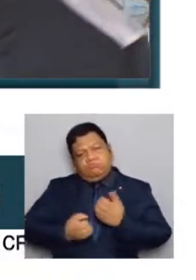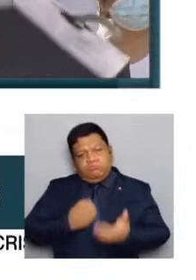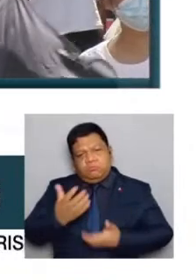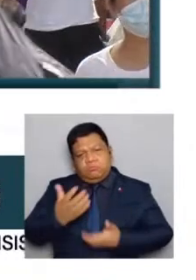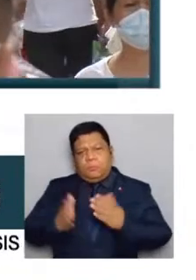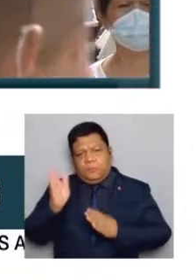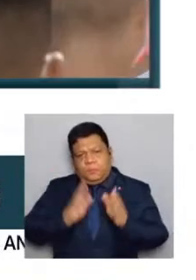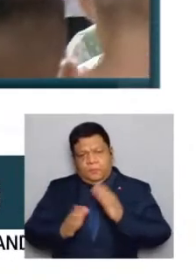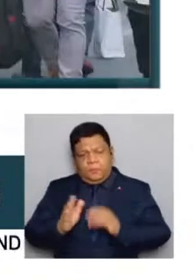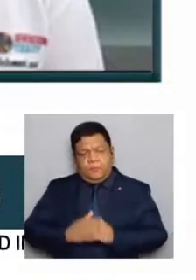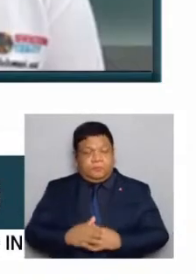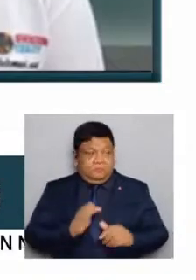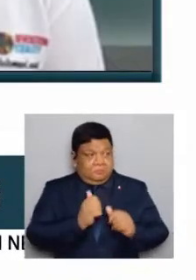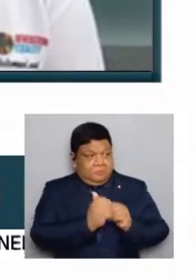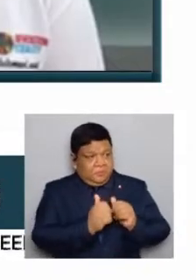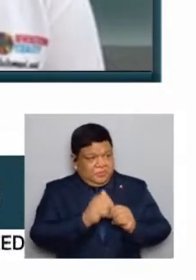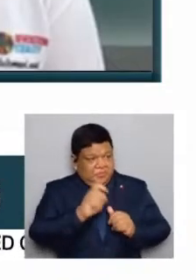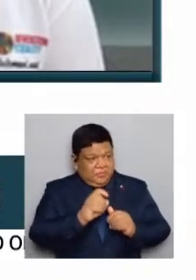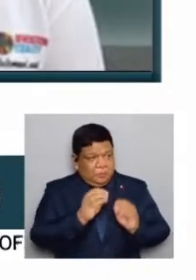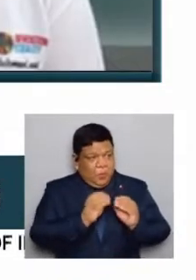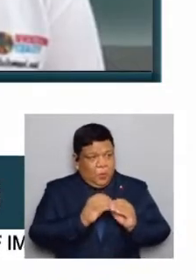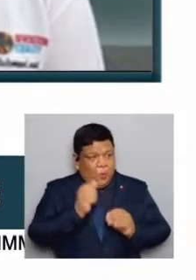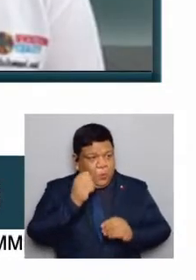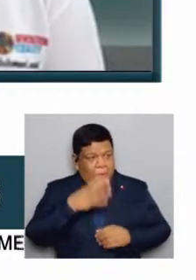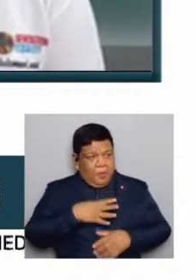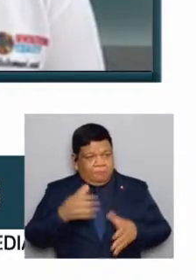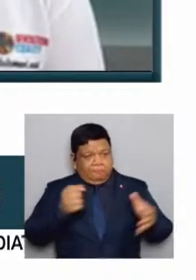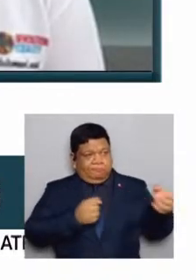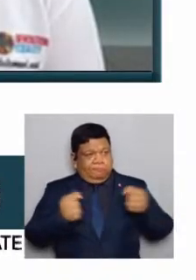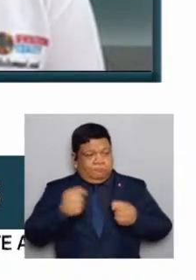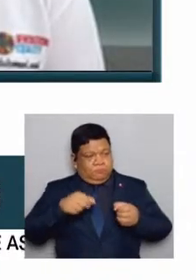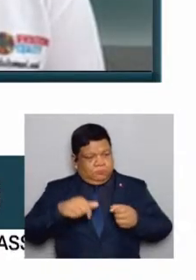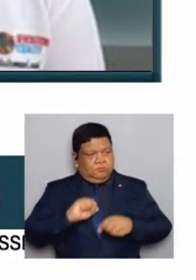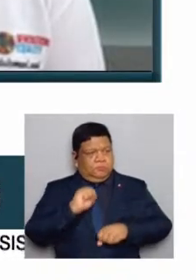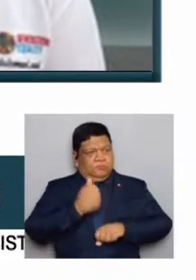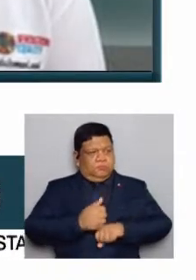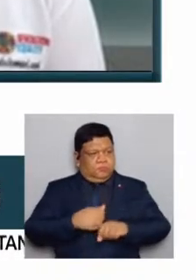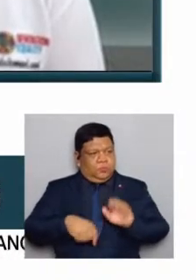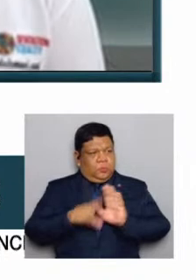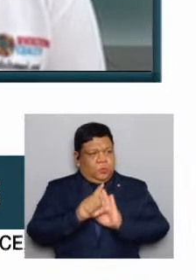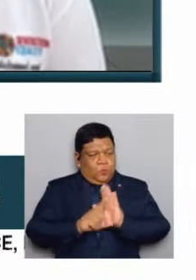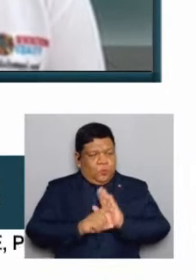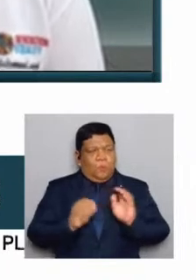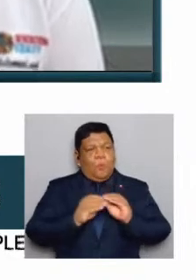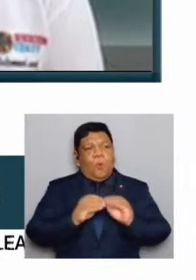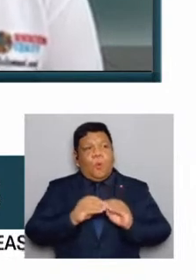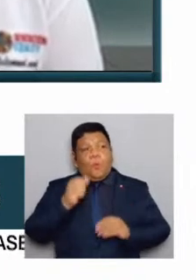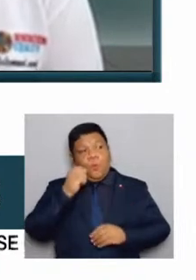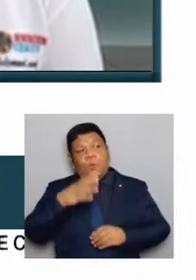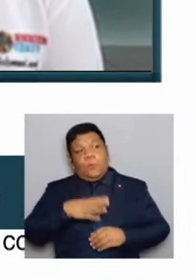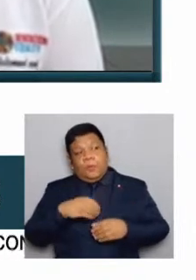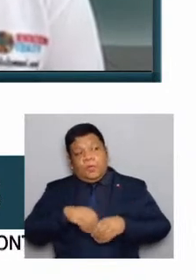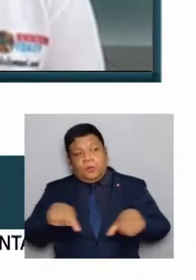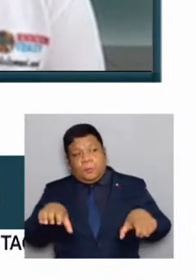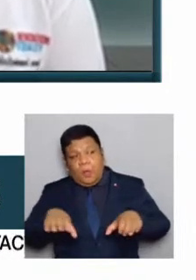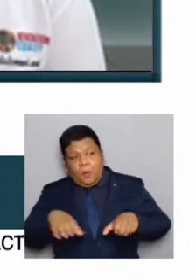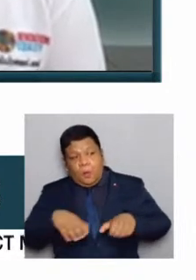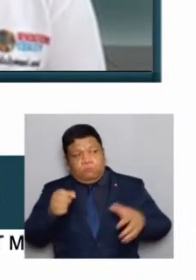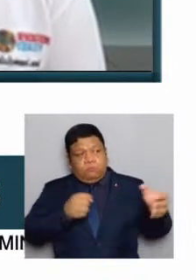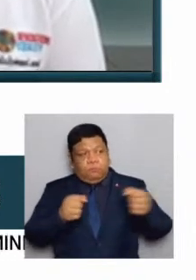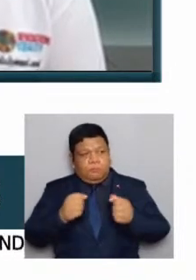this means you got to have more women in place to craft these policies, more women in the workplace to make sure that the